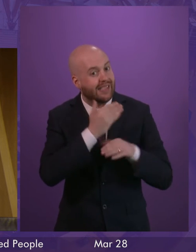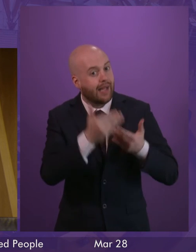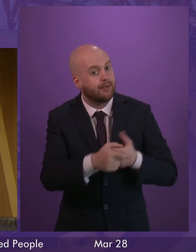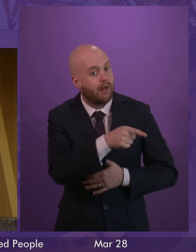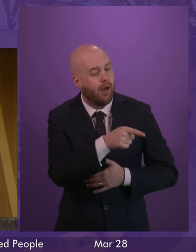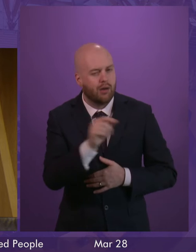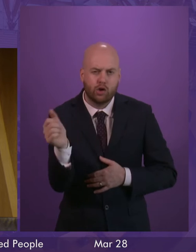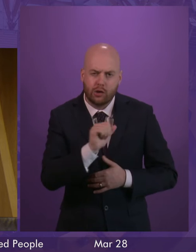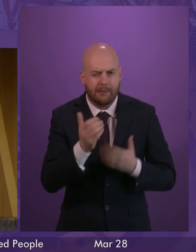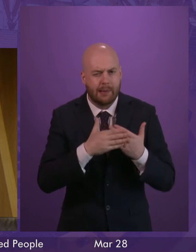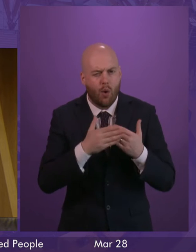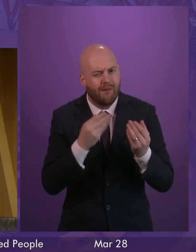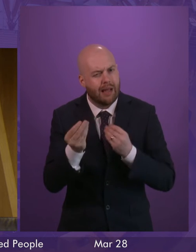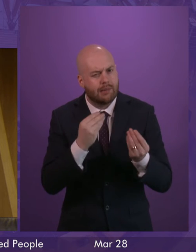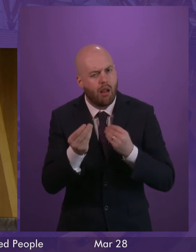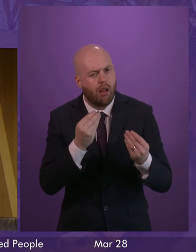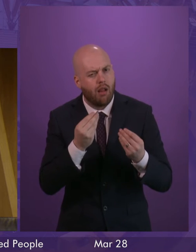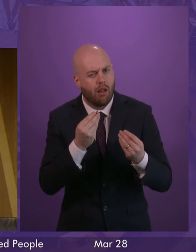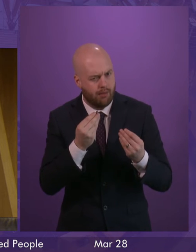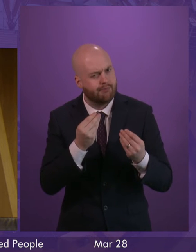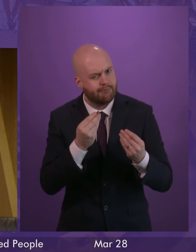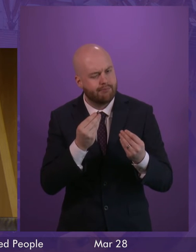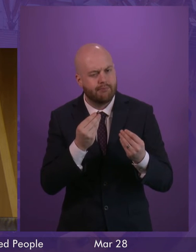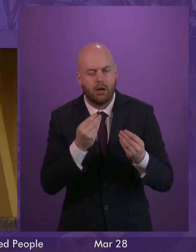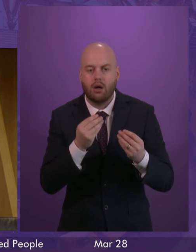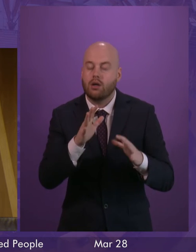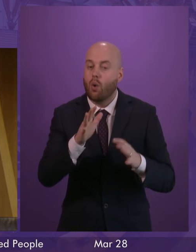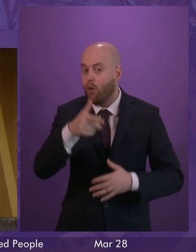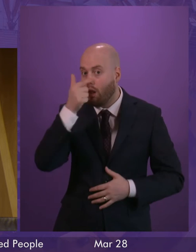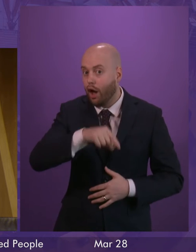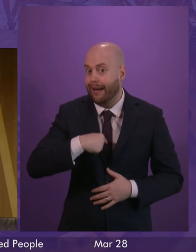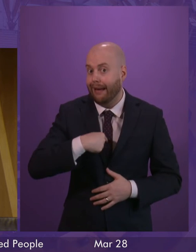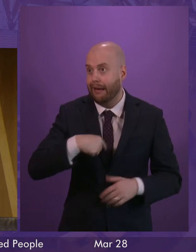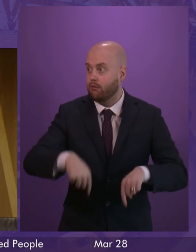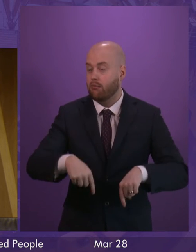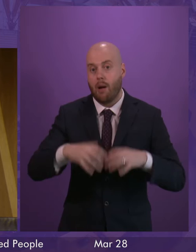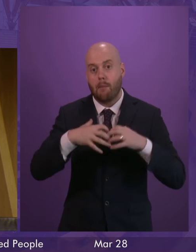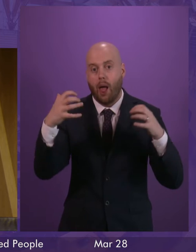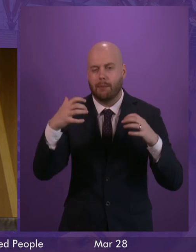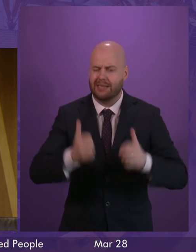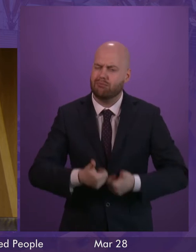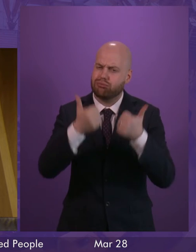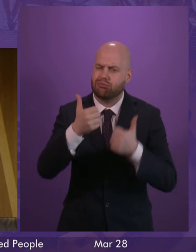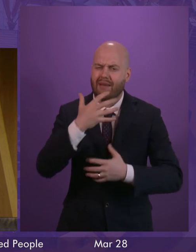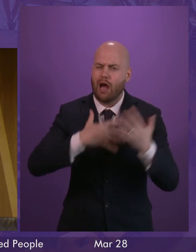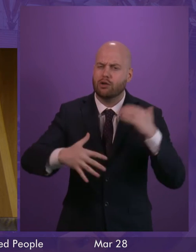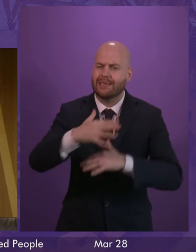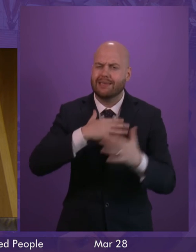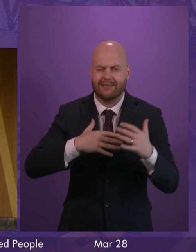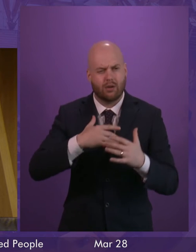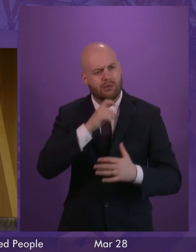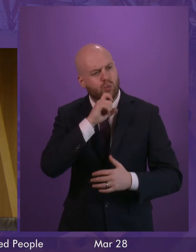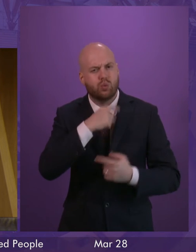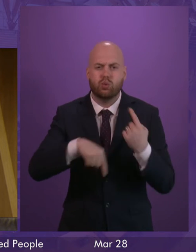for people that have disabilities. But luckily here in the Parliament, is a good environment for someone with a disability.